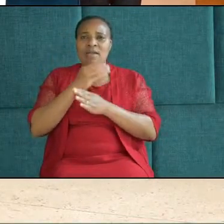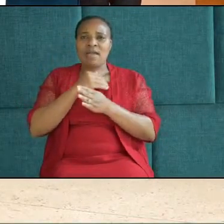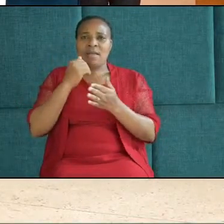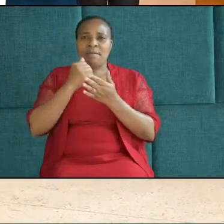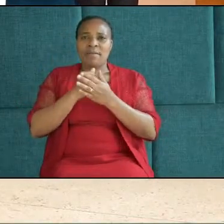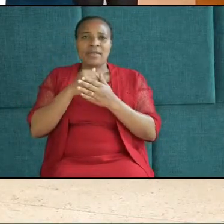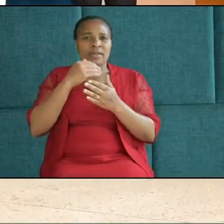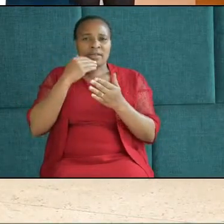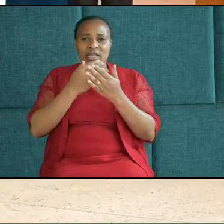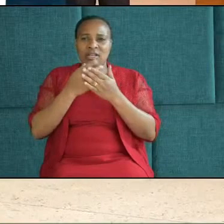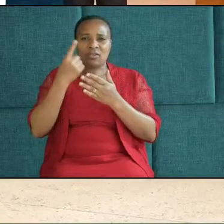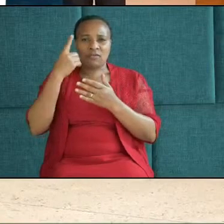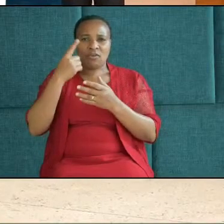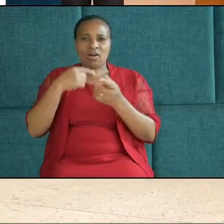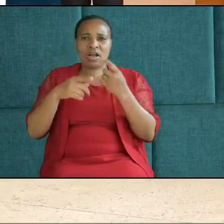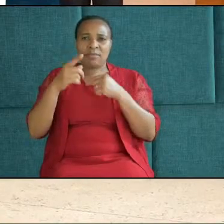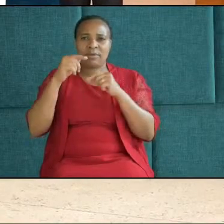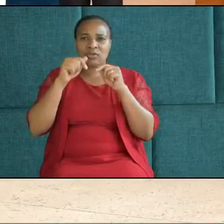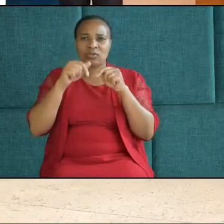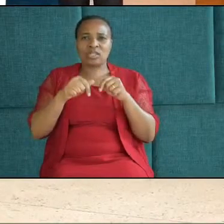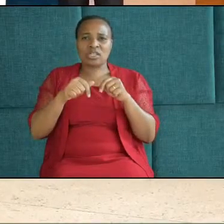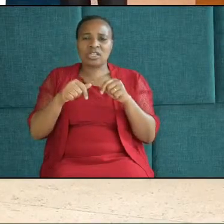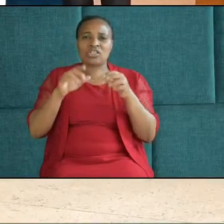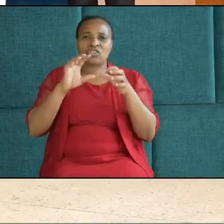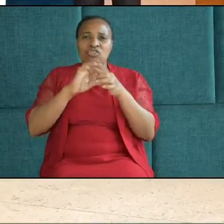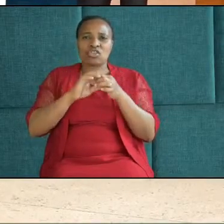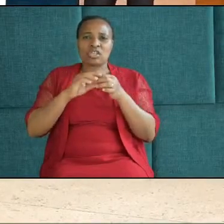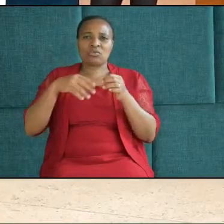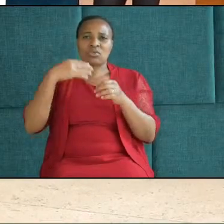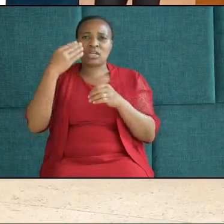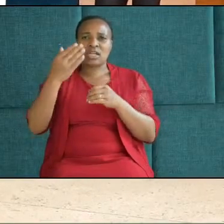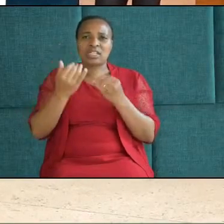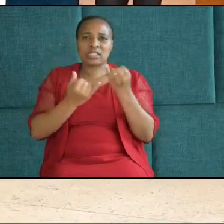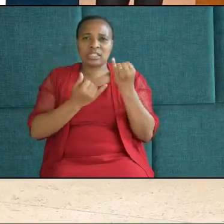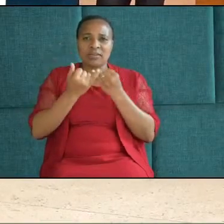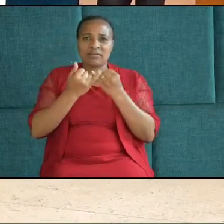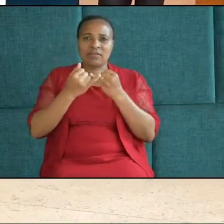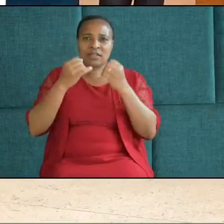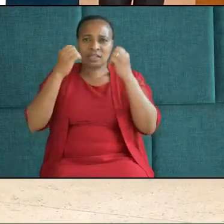you for coming today. Join us again next Sabbath as we study